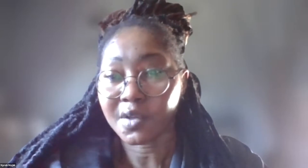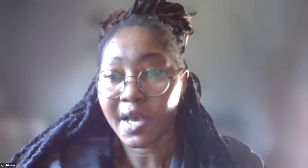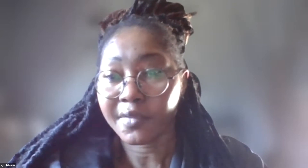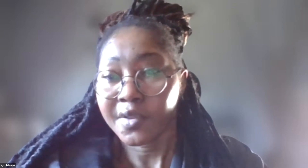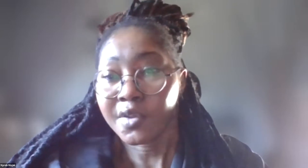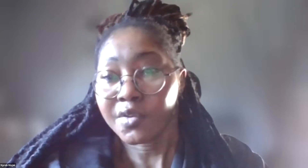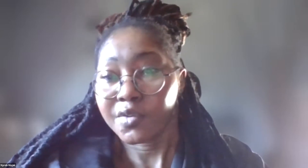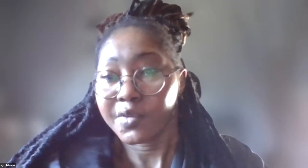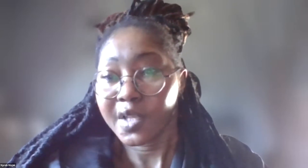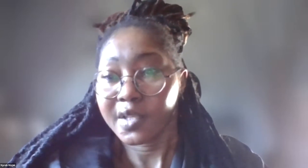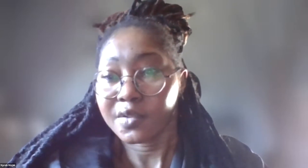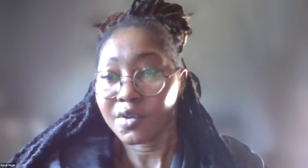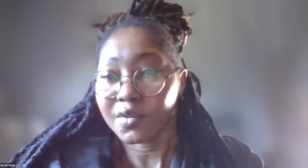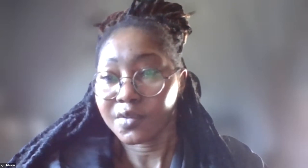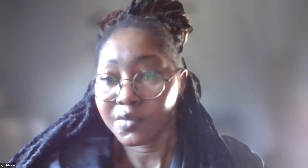your mental health,